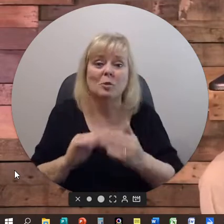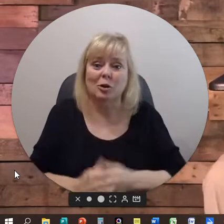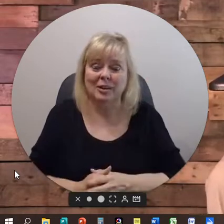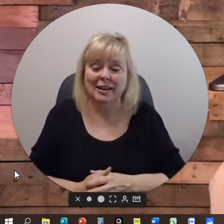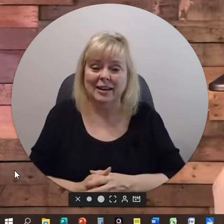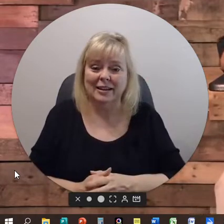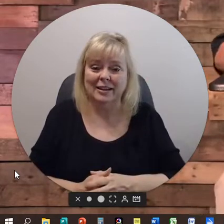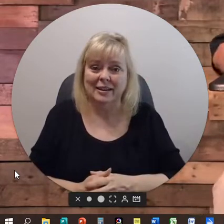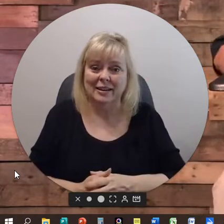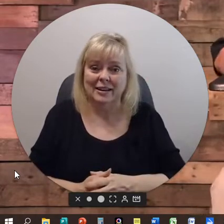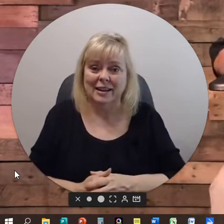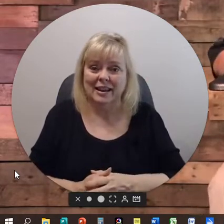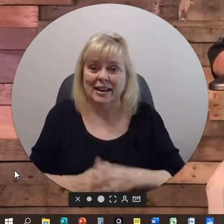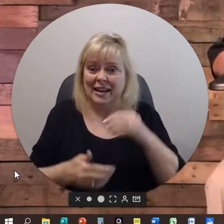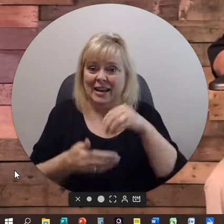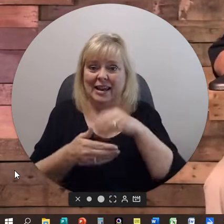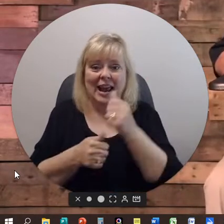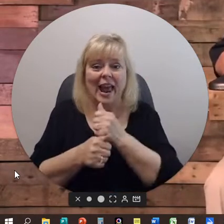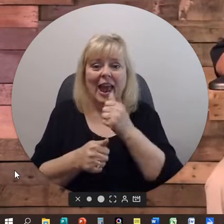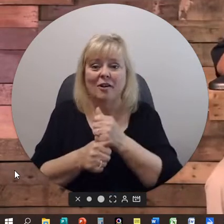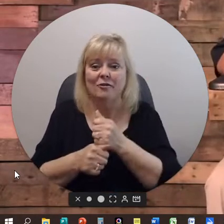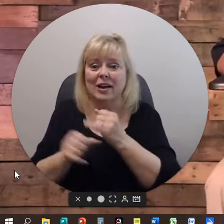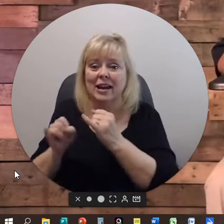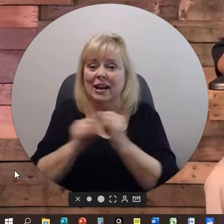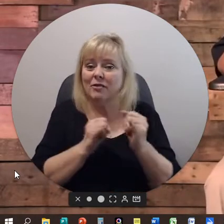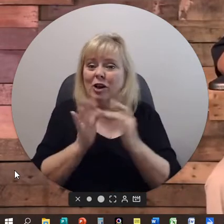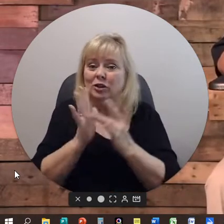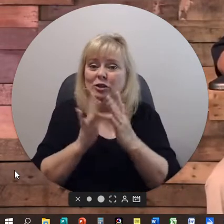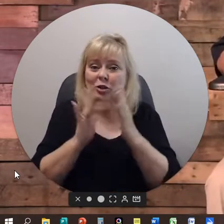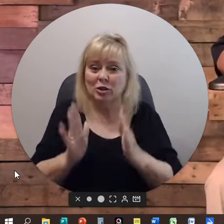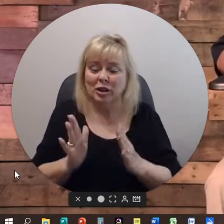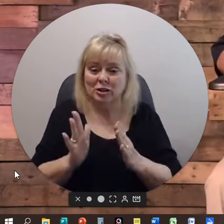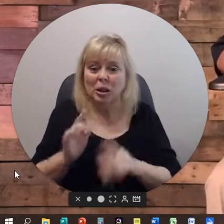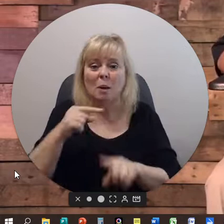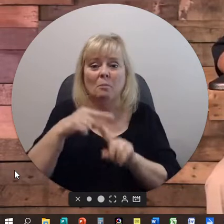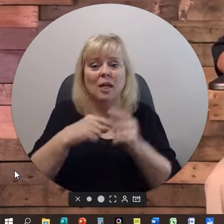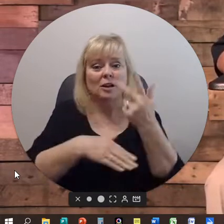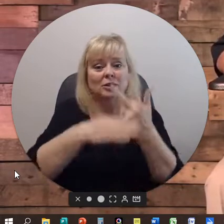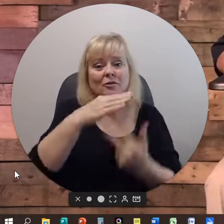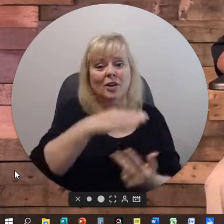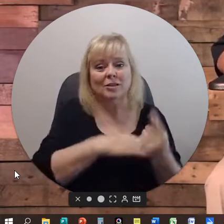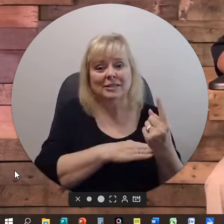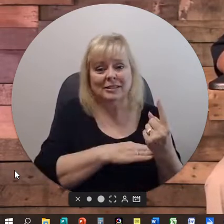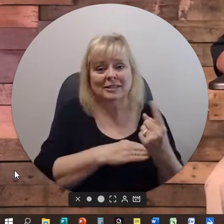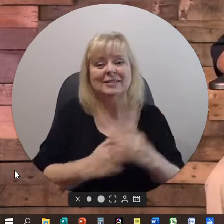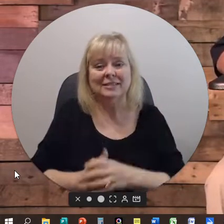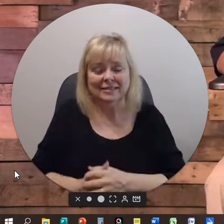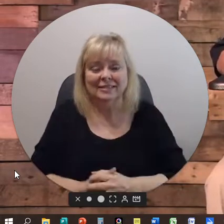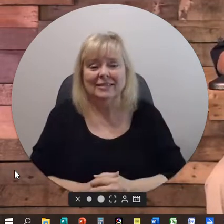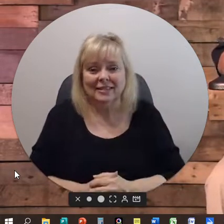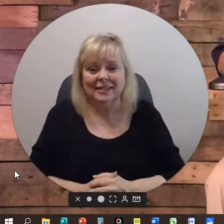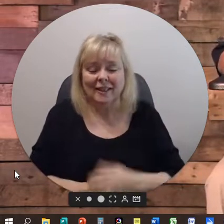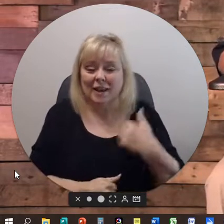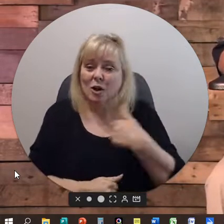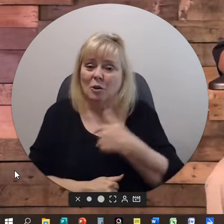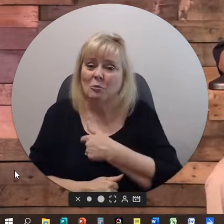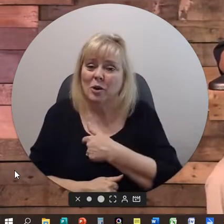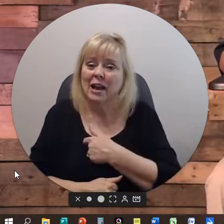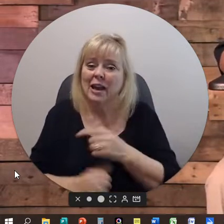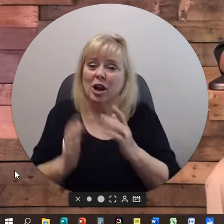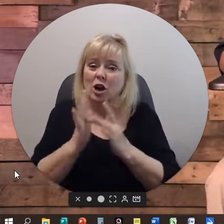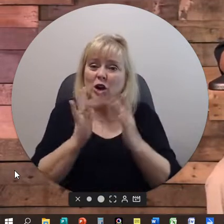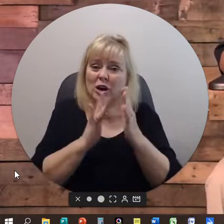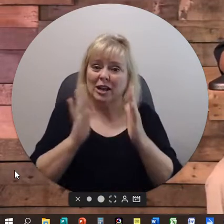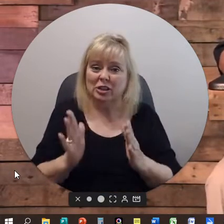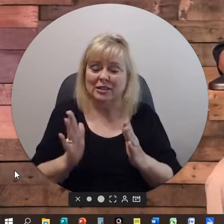every individual Christian and the Father, Son, and Holy Spirit. We as Christians have individually joined